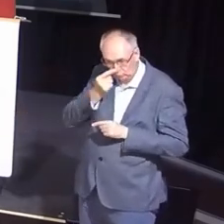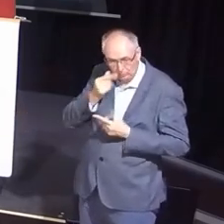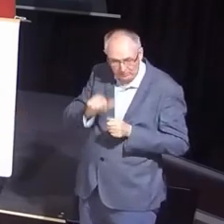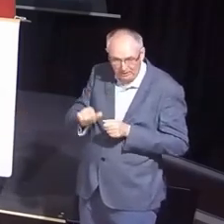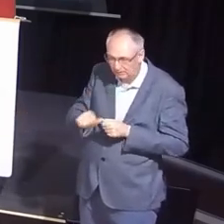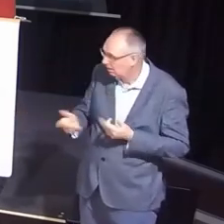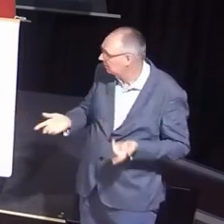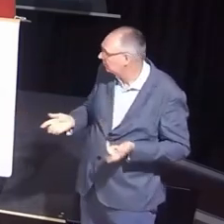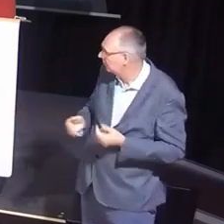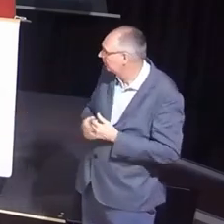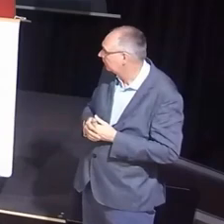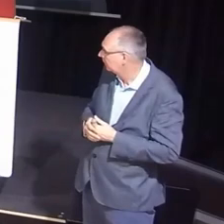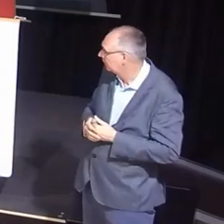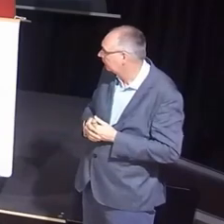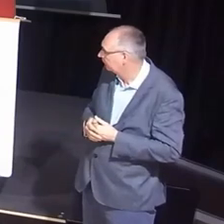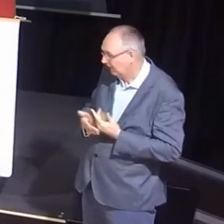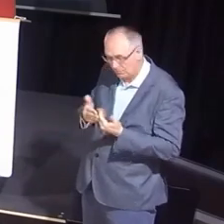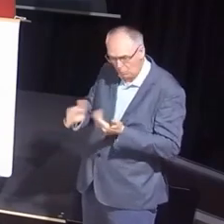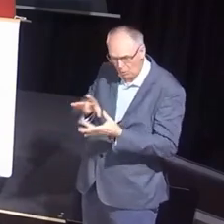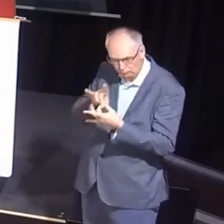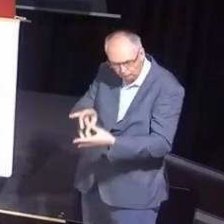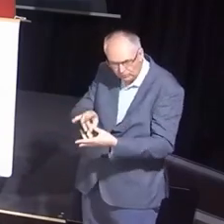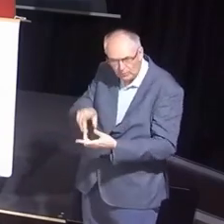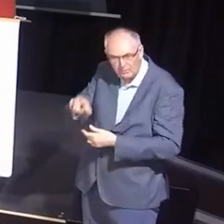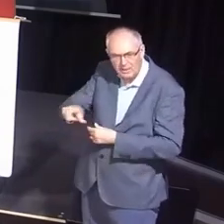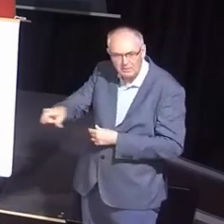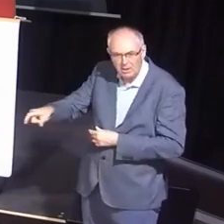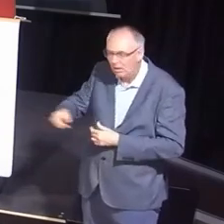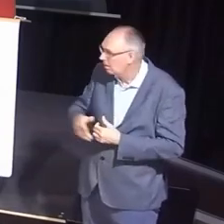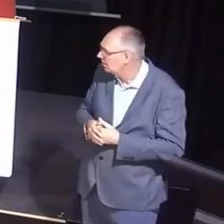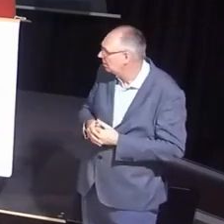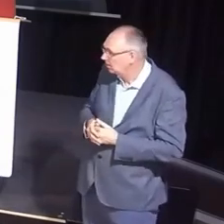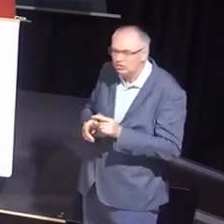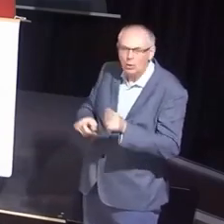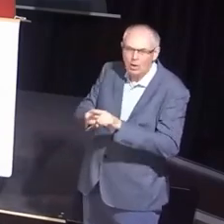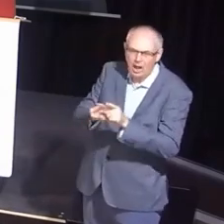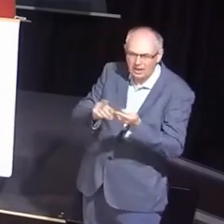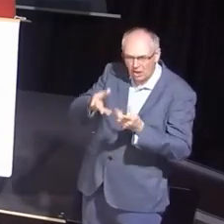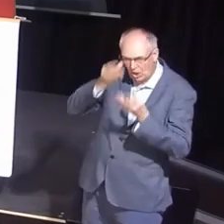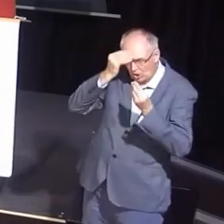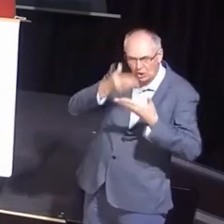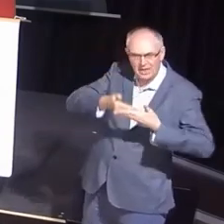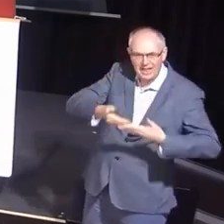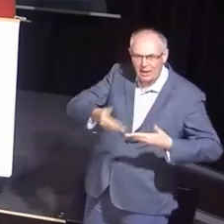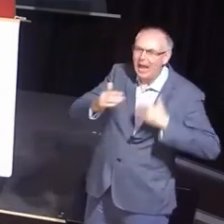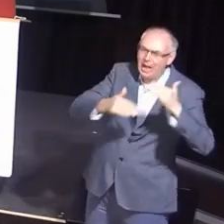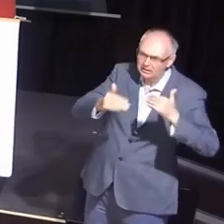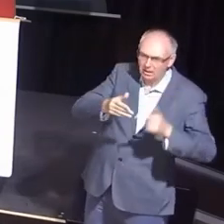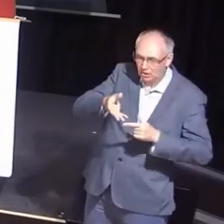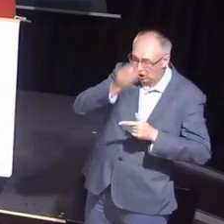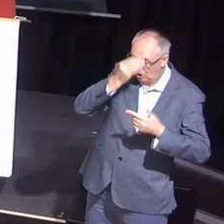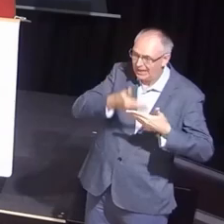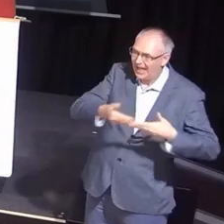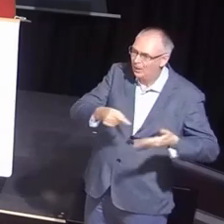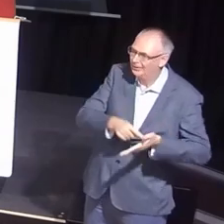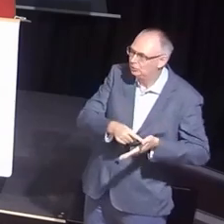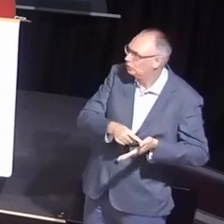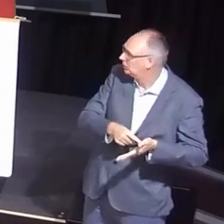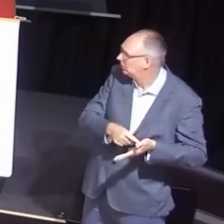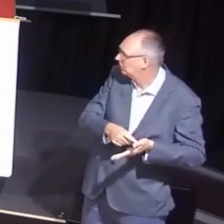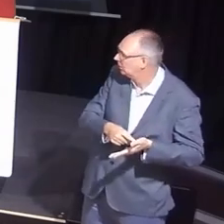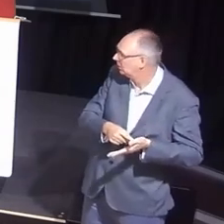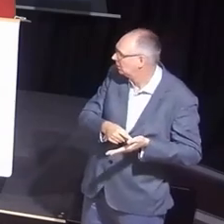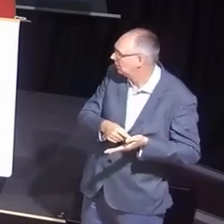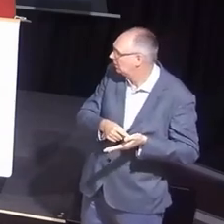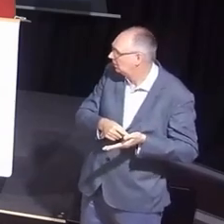can actually be much more engaging to keep the people in. Imagine learning a language as an adult. Imagine learning a language from